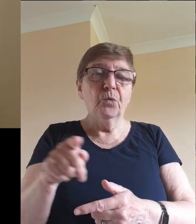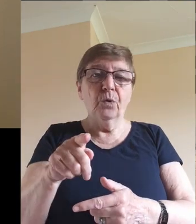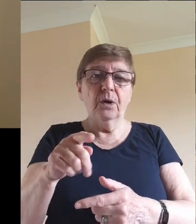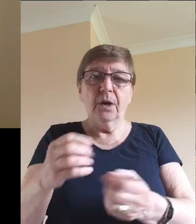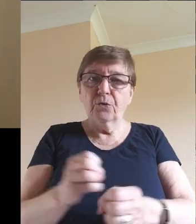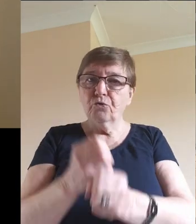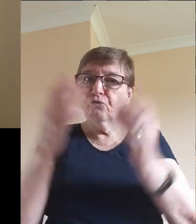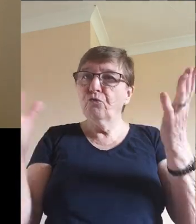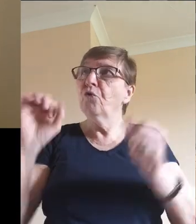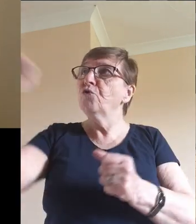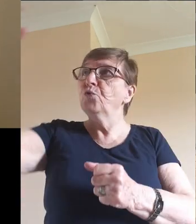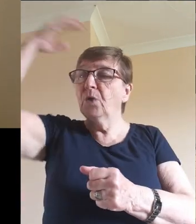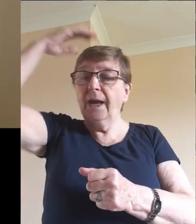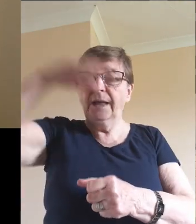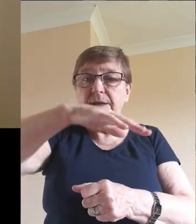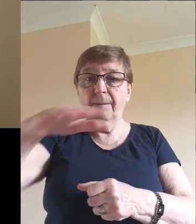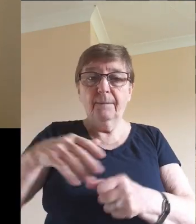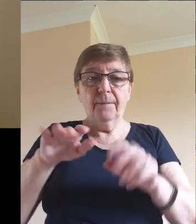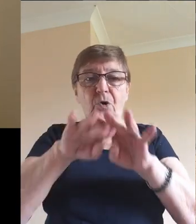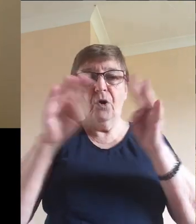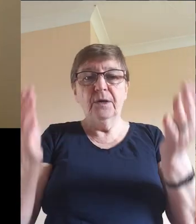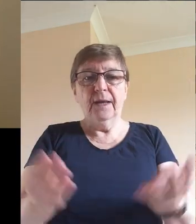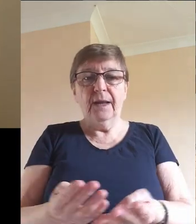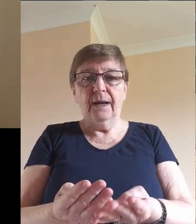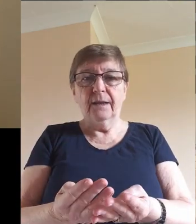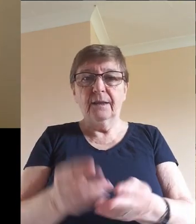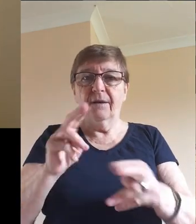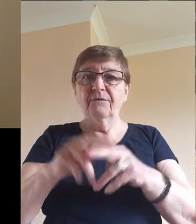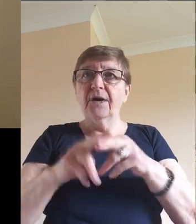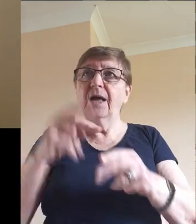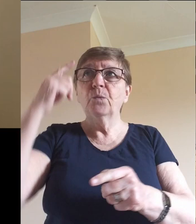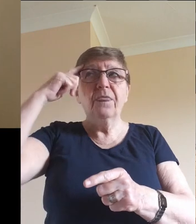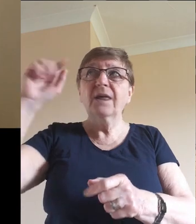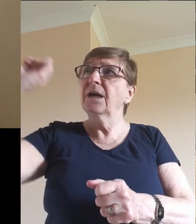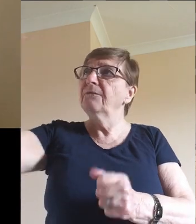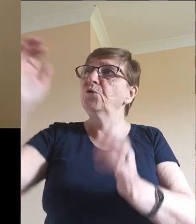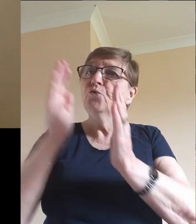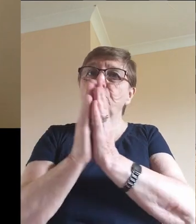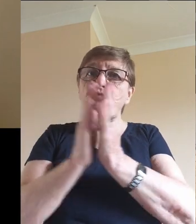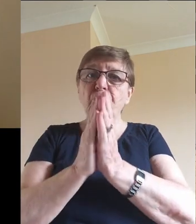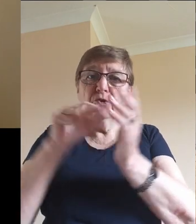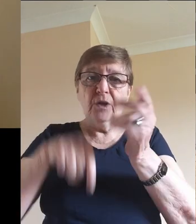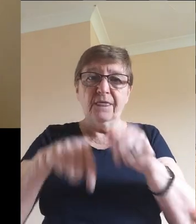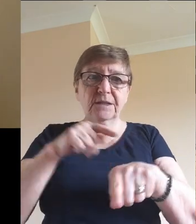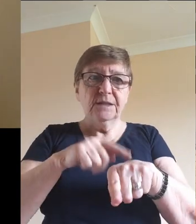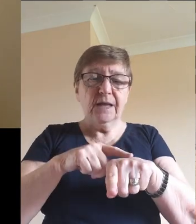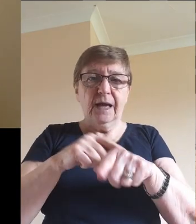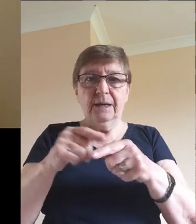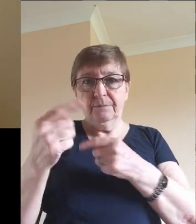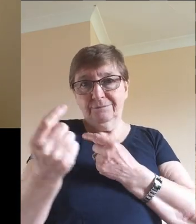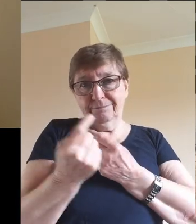Father, we think of your church at this time as we move into Holy Week. And ask that you bless your church.